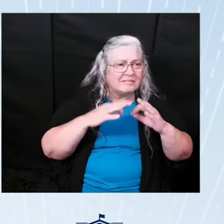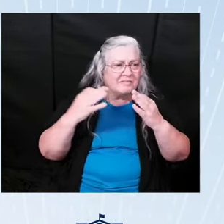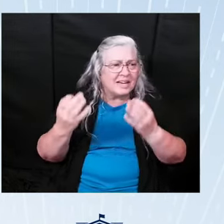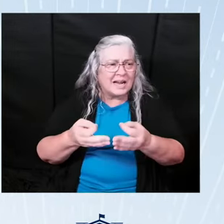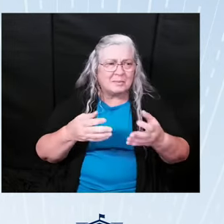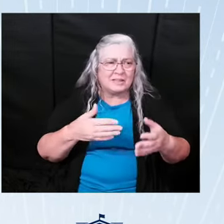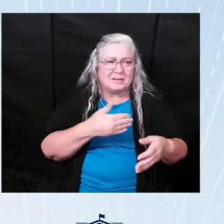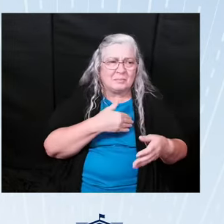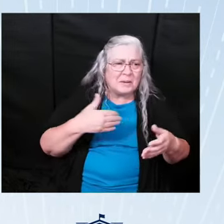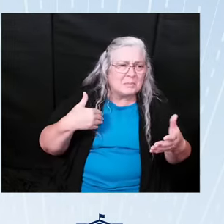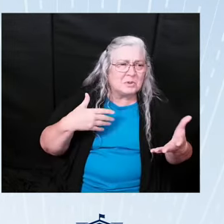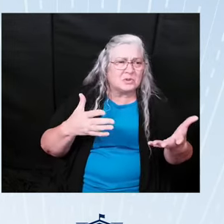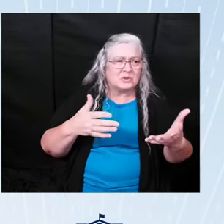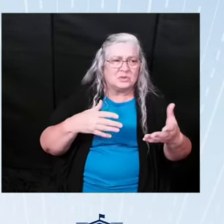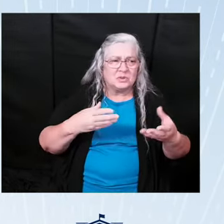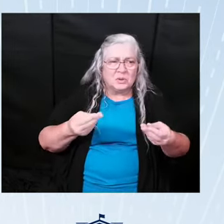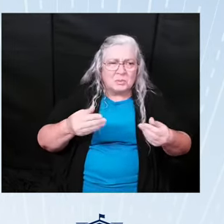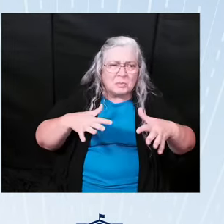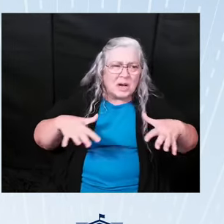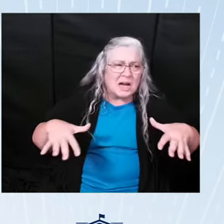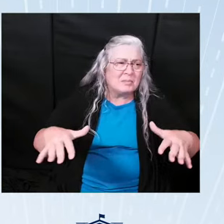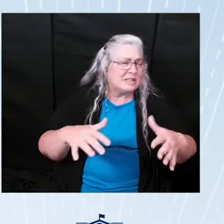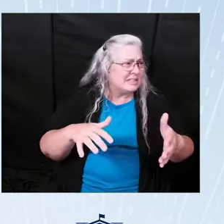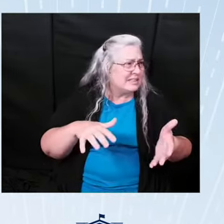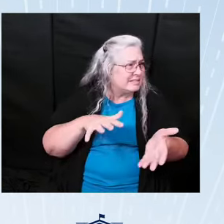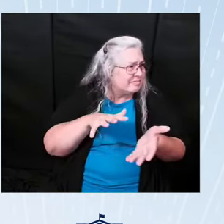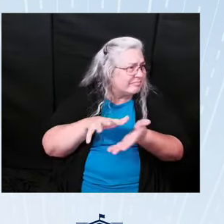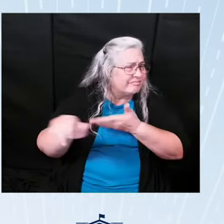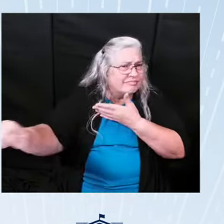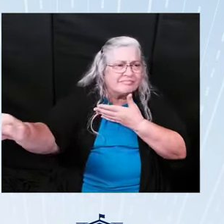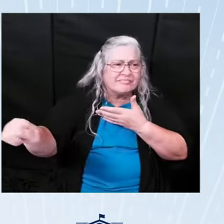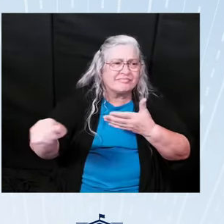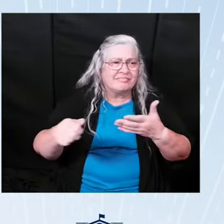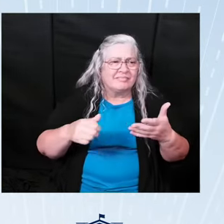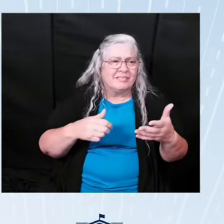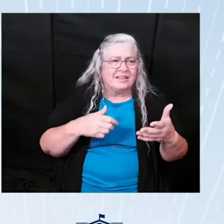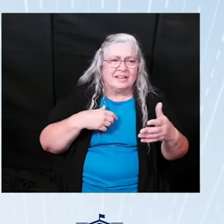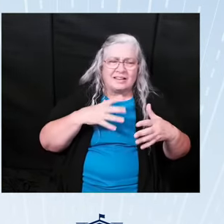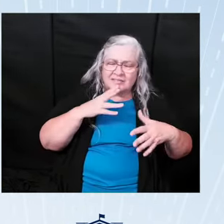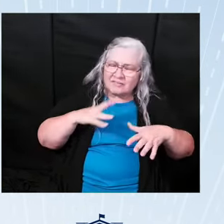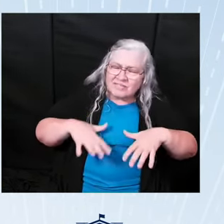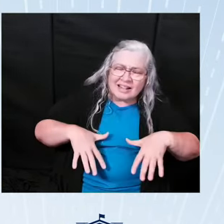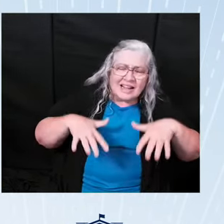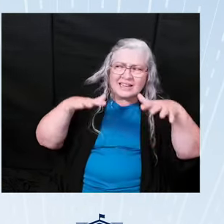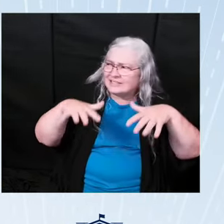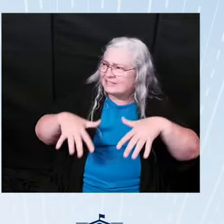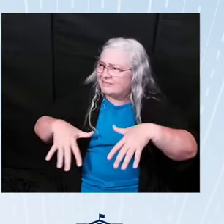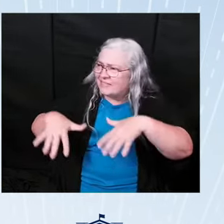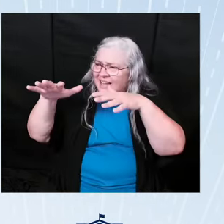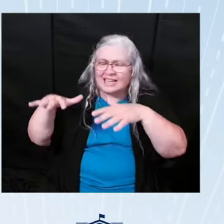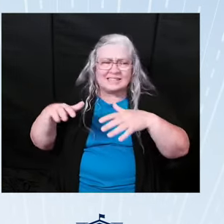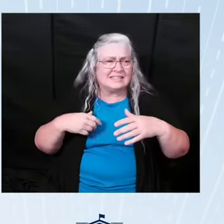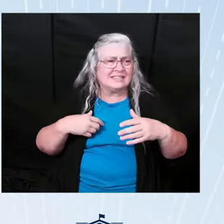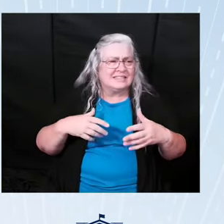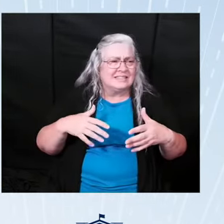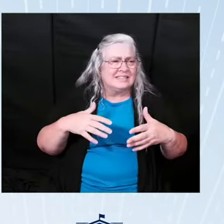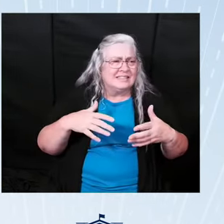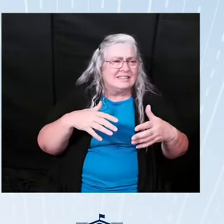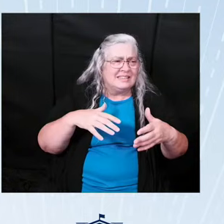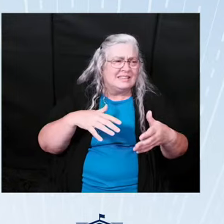of risk. So for good reason, I think people are horrified by